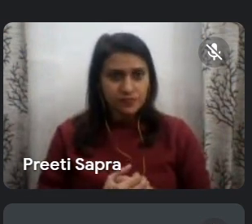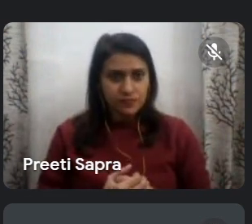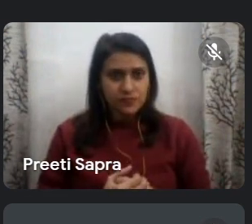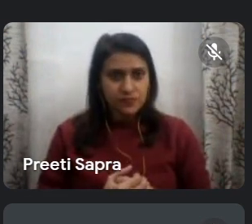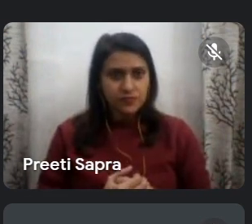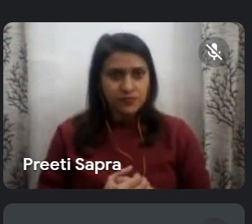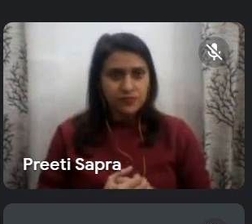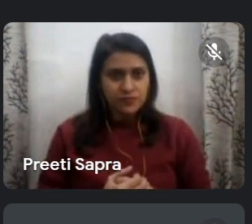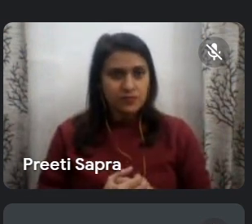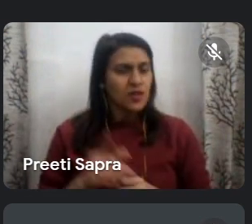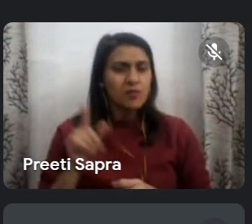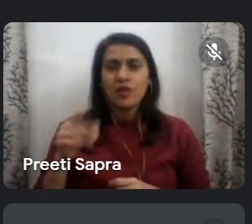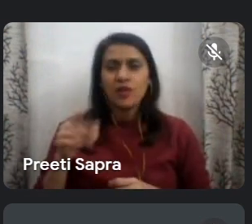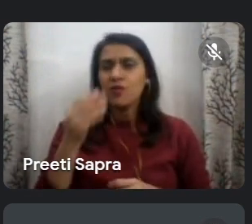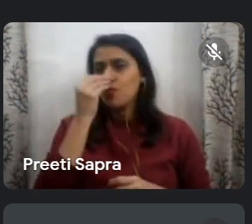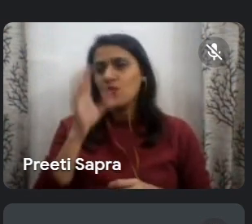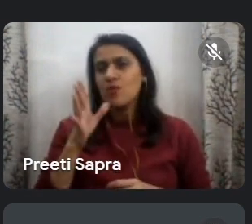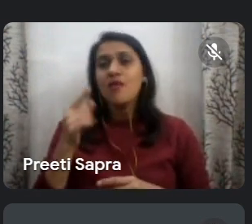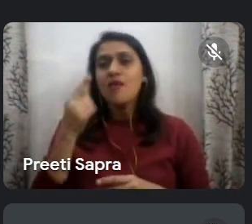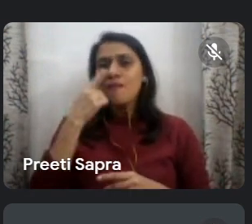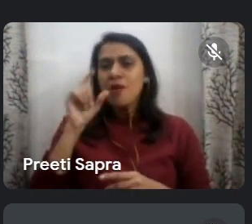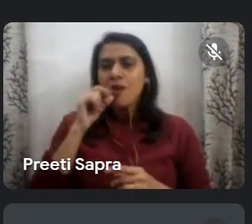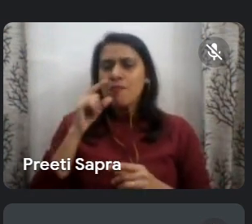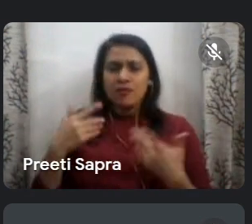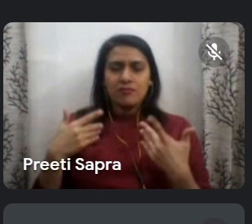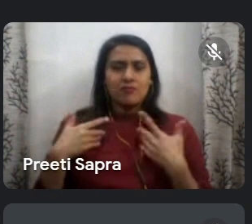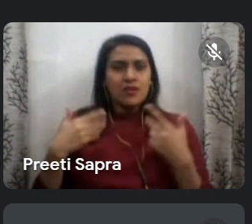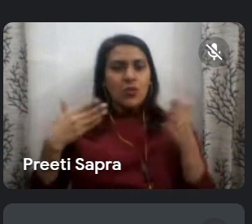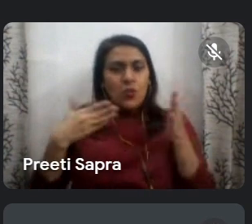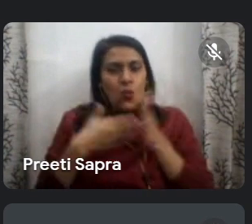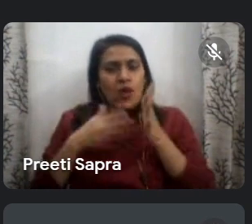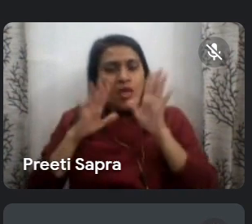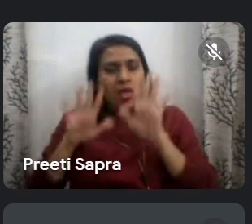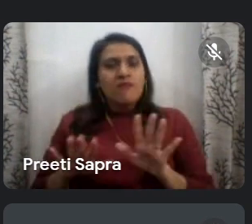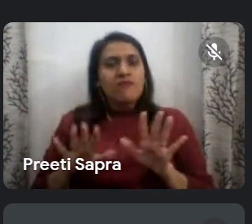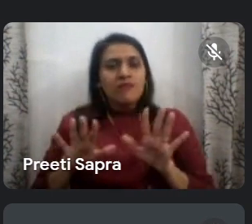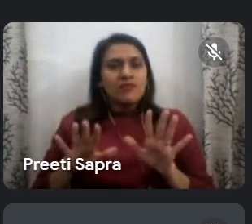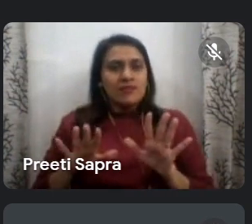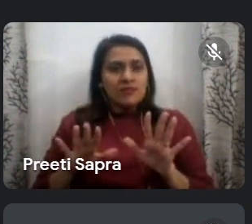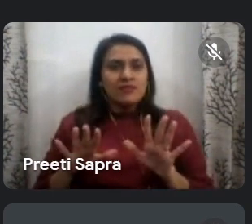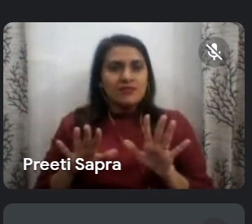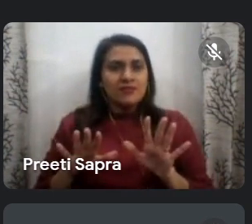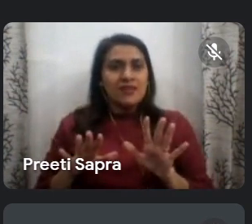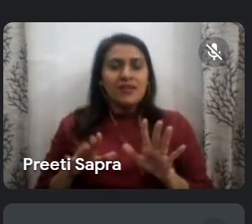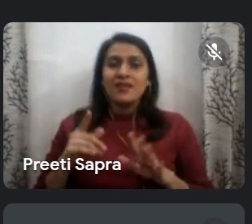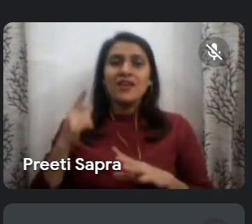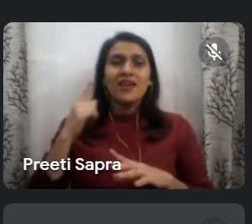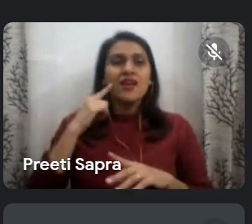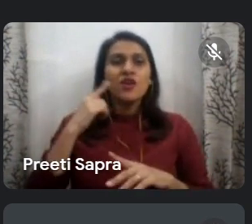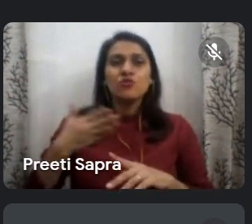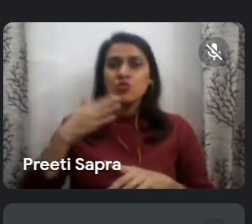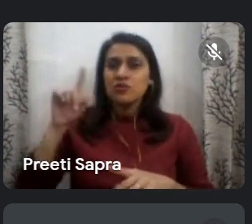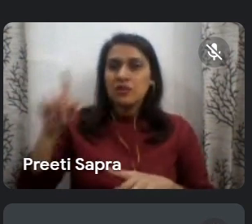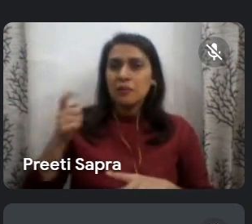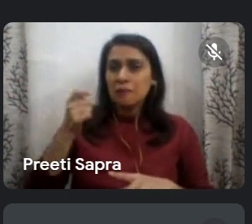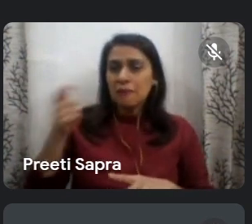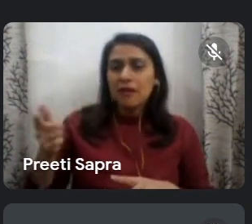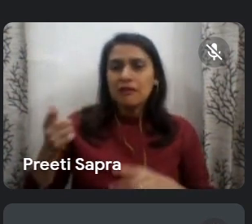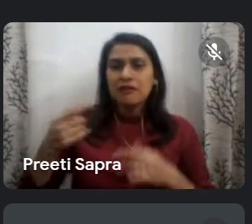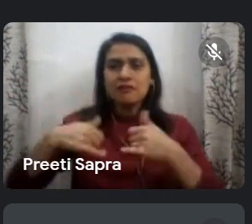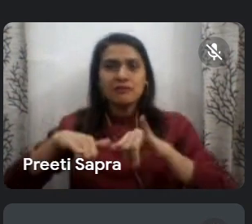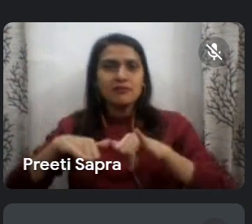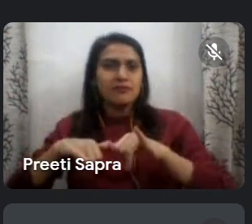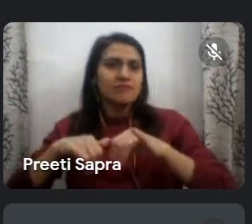admit the difficulty faced by parents or faced by people in charge of these institutions. And I think one